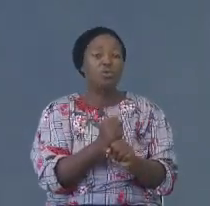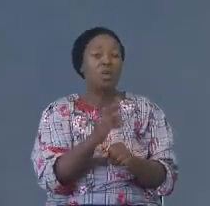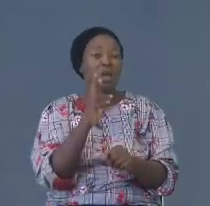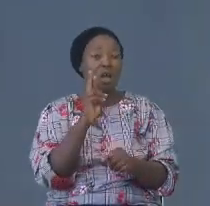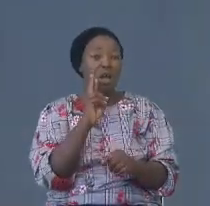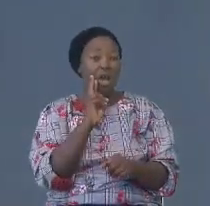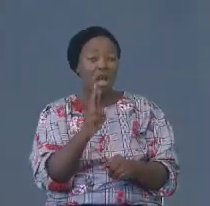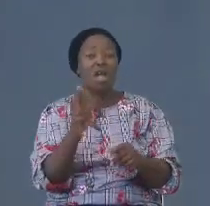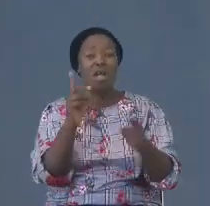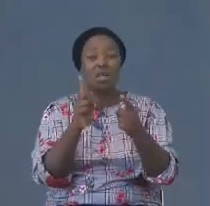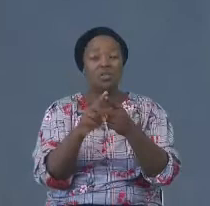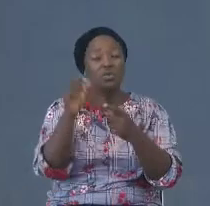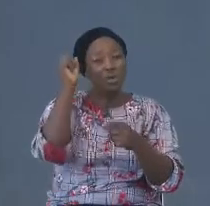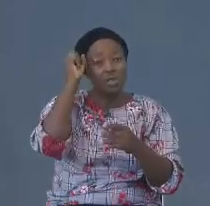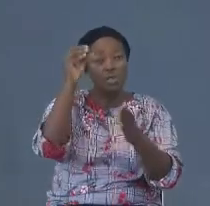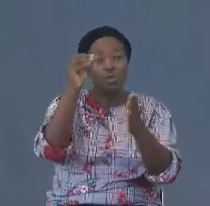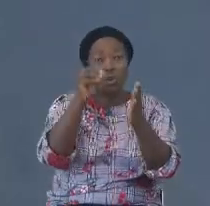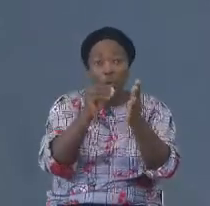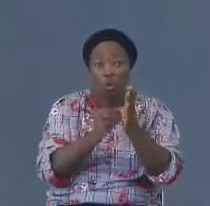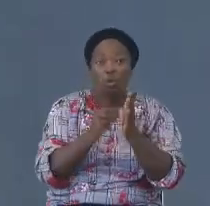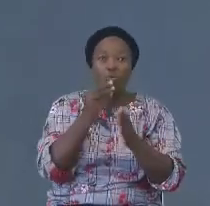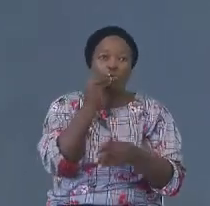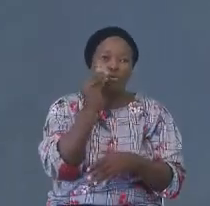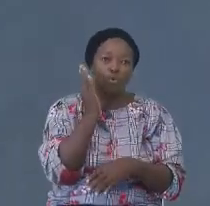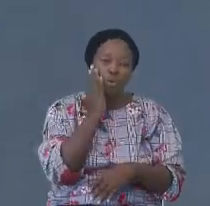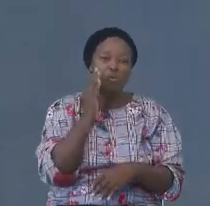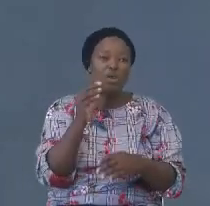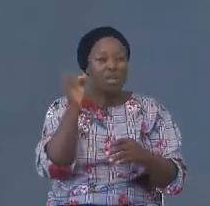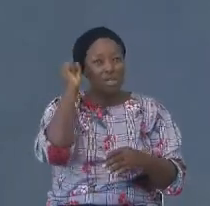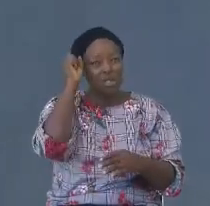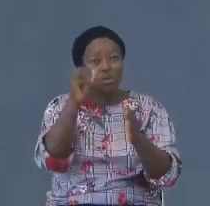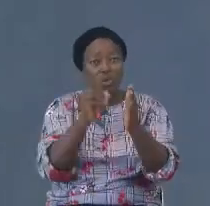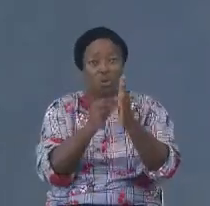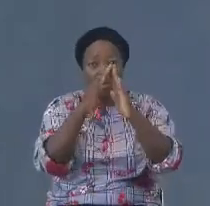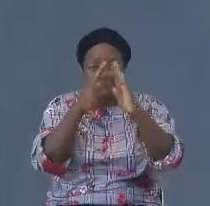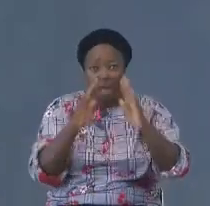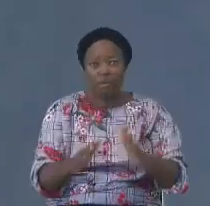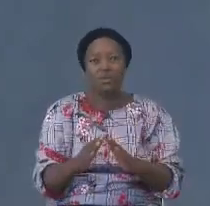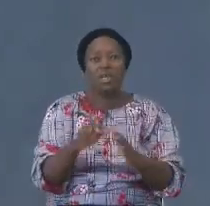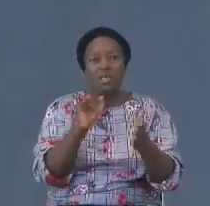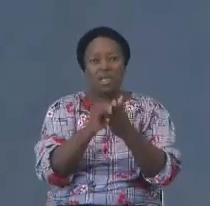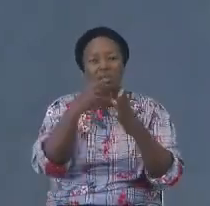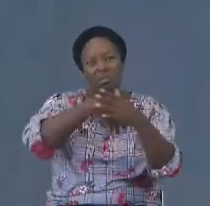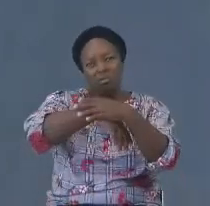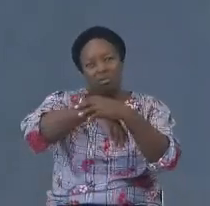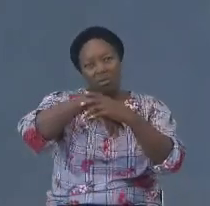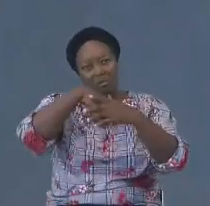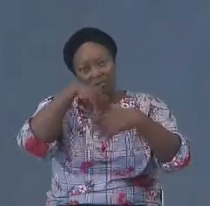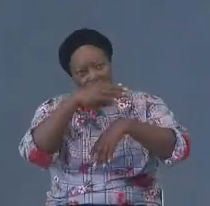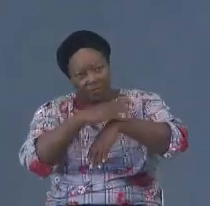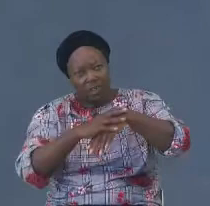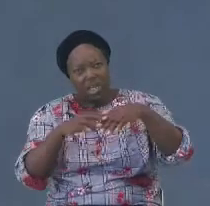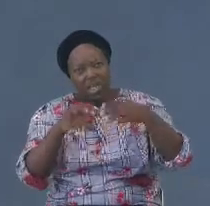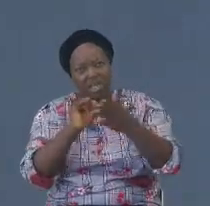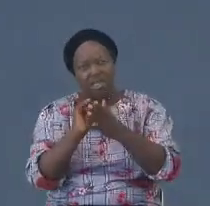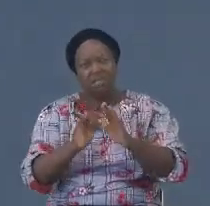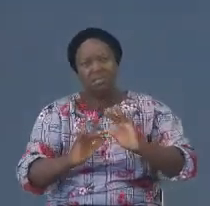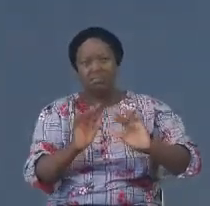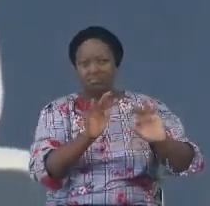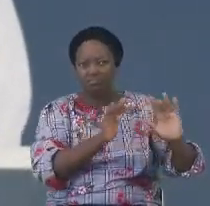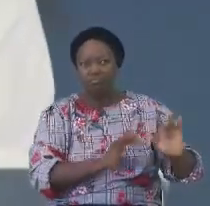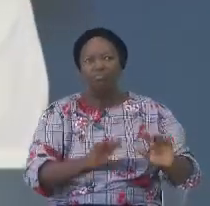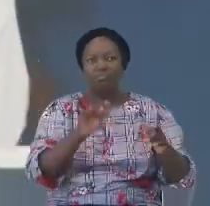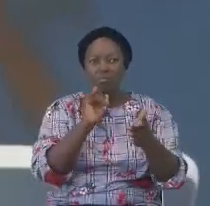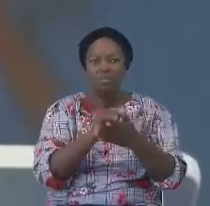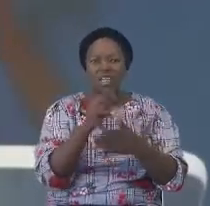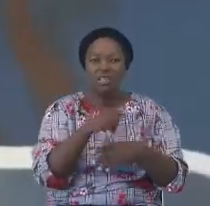her onto his own home. Unto his own home, that the